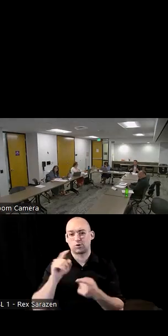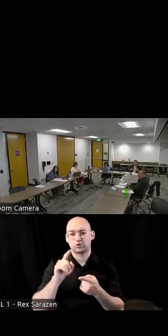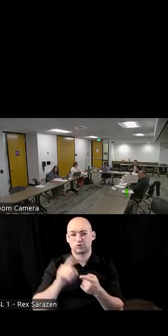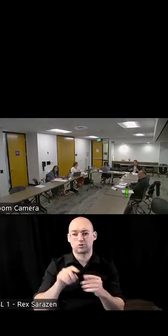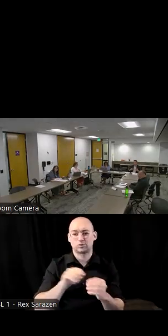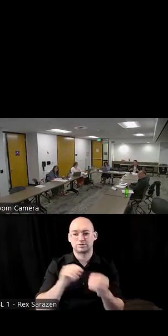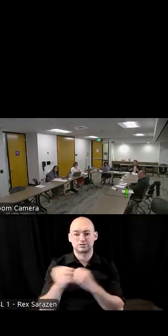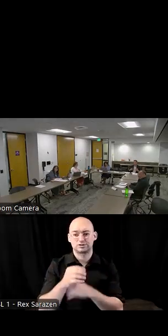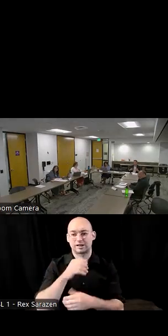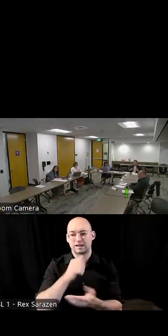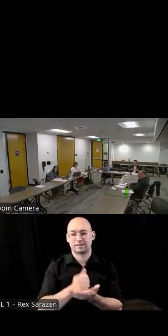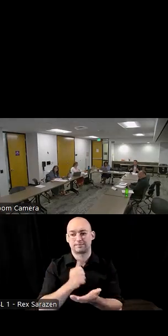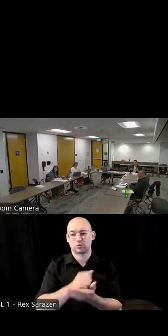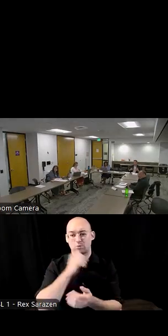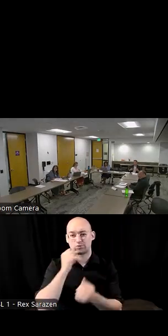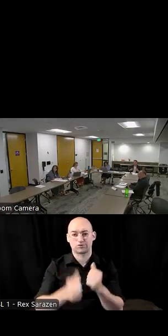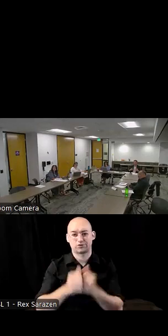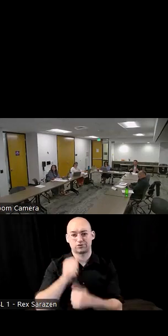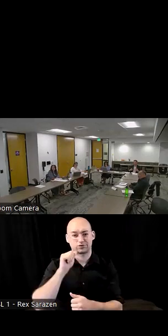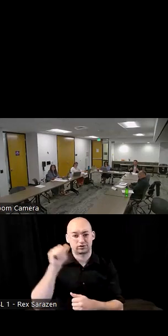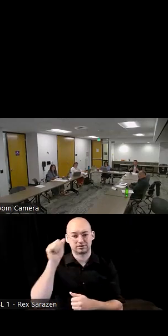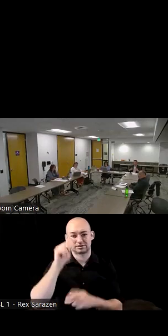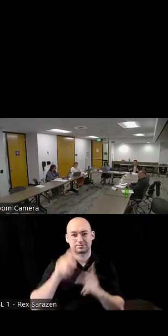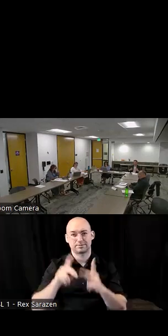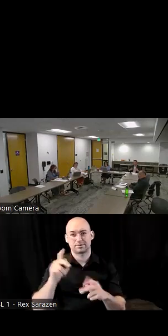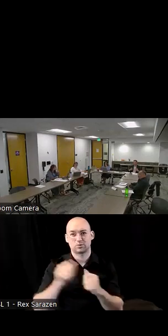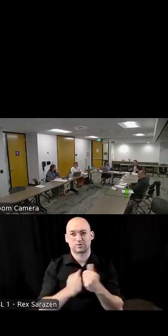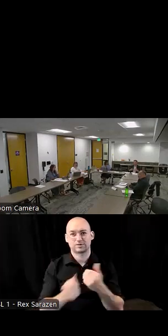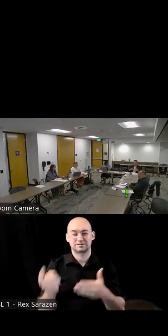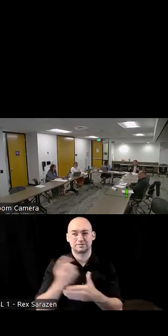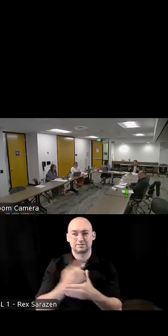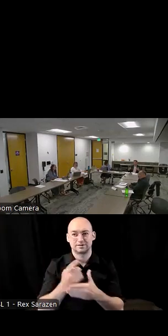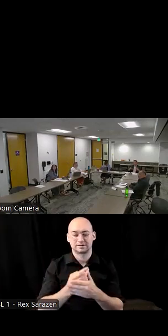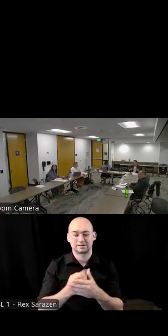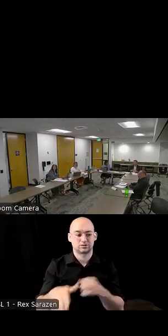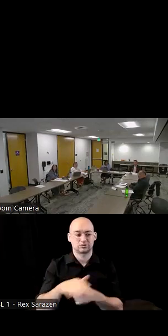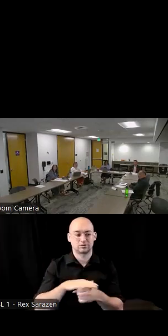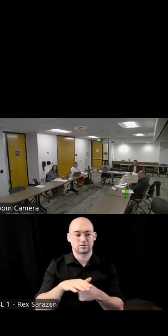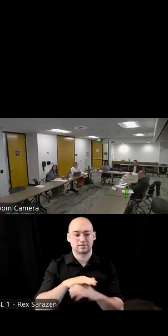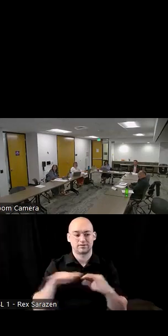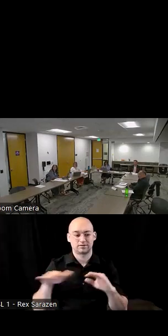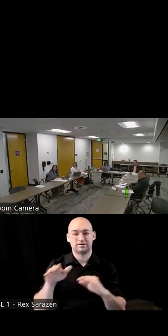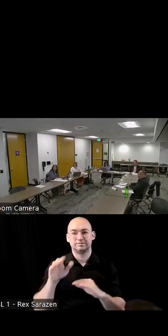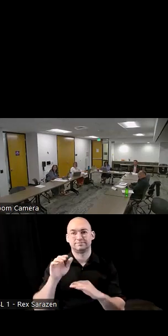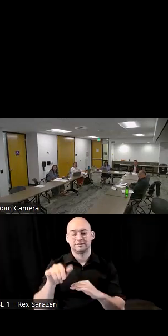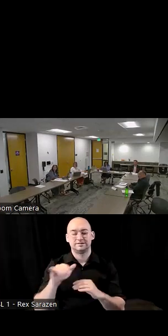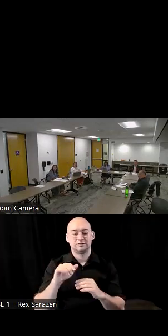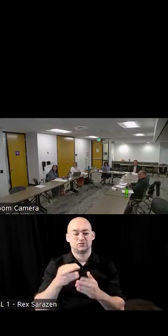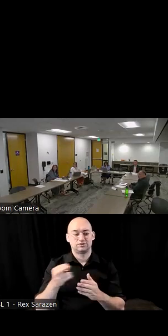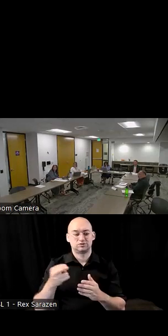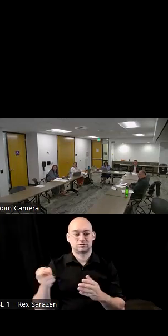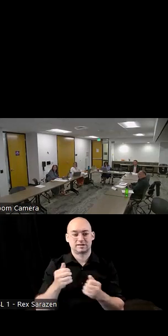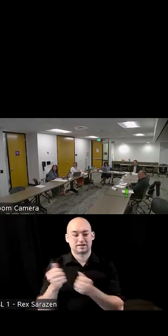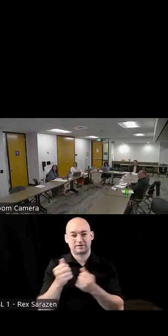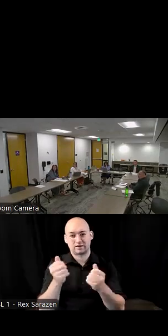help older adults and persons with disabilities at the local level. So we think it makes sense for them to act as these resource navigators. And then,